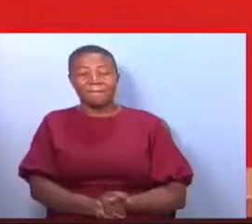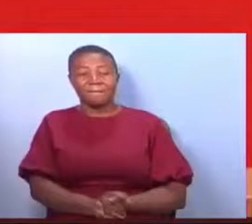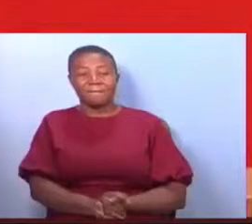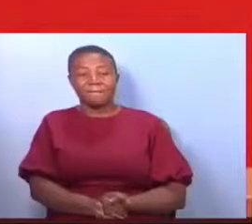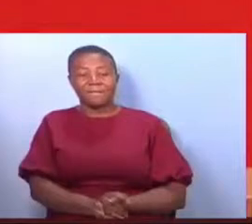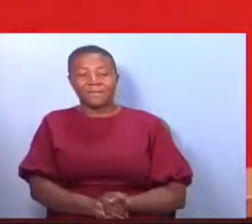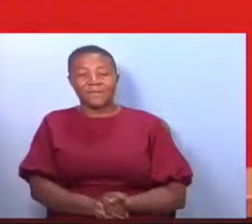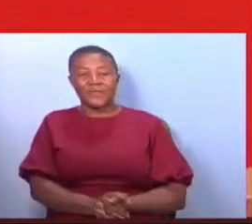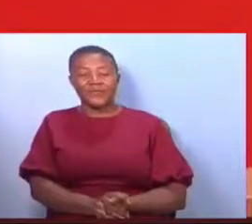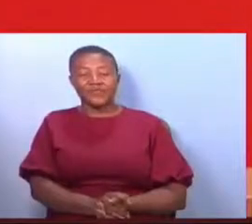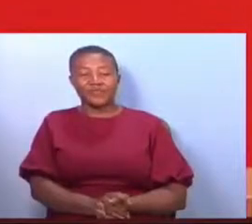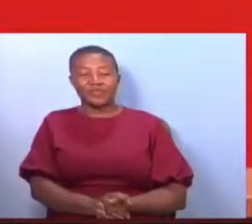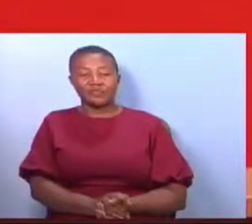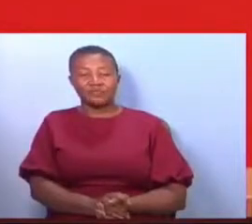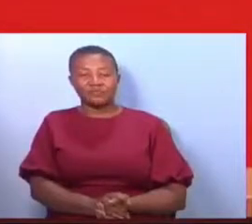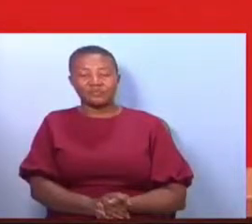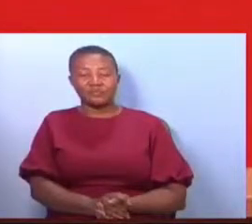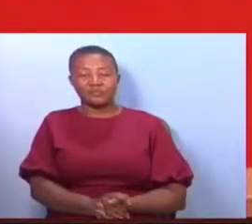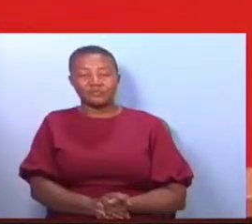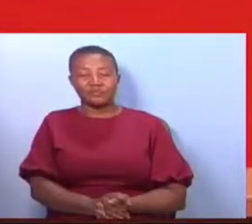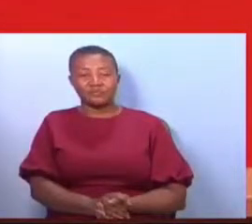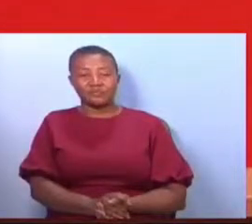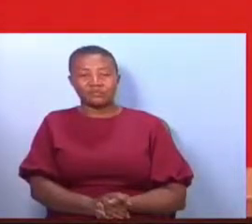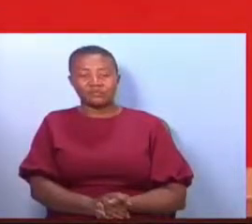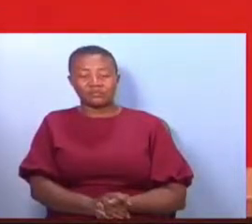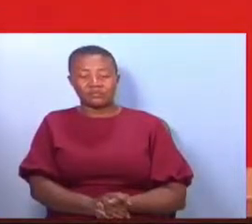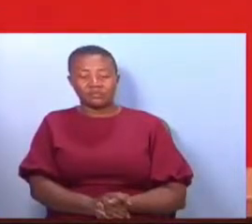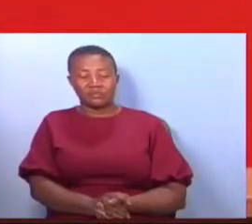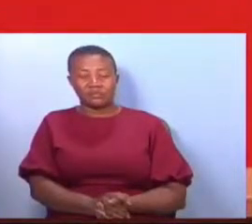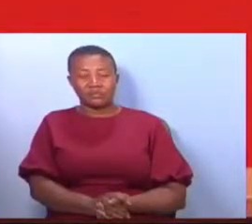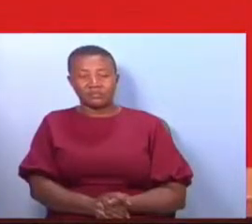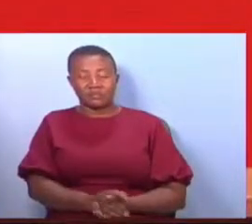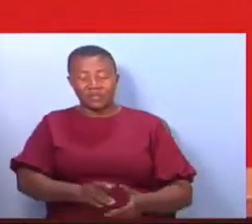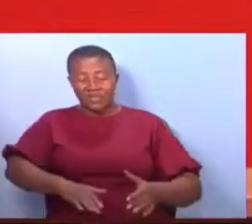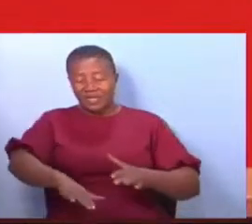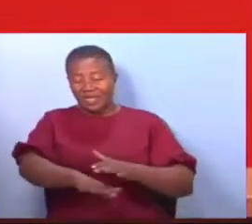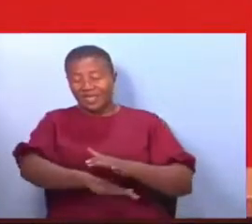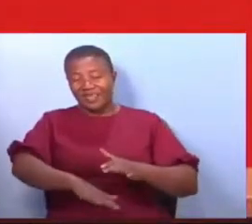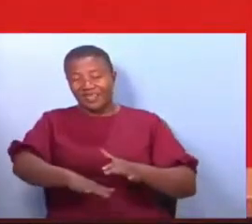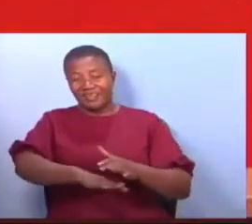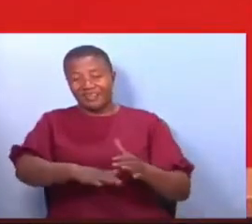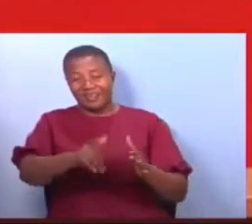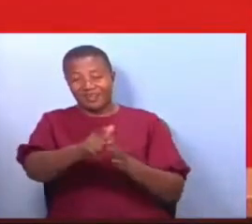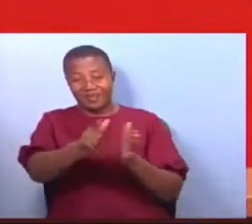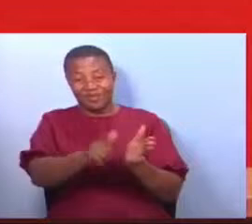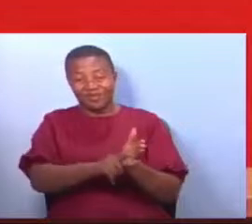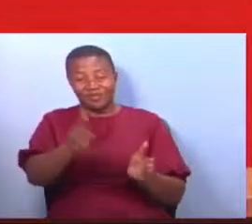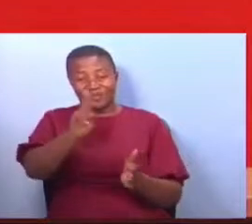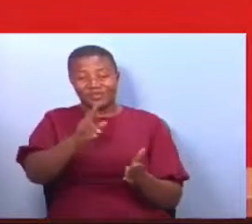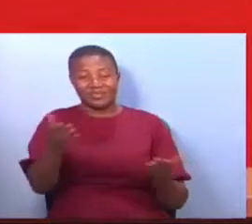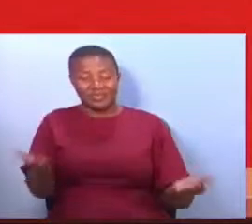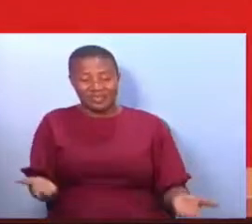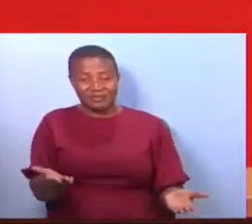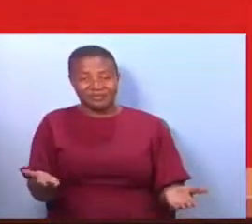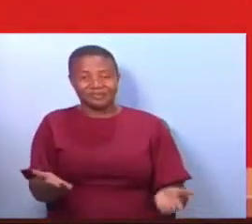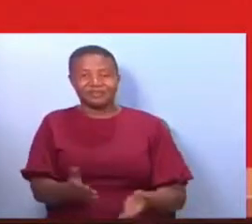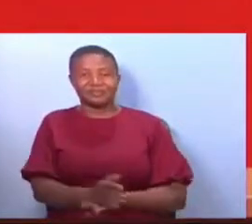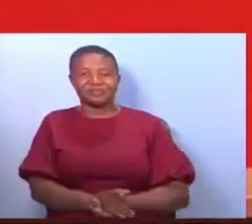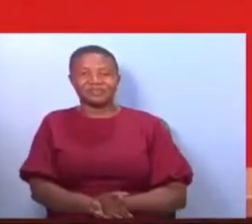Mr. Speaker, under the inherent powers of the standing orders, Mr. Speaker. Mr.